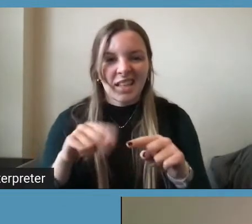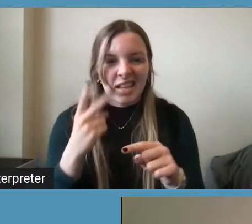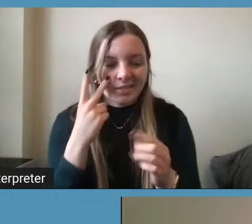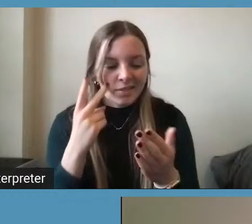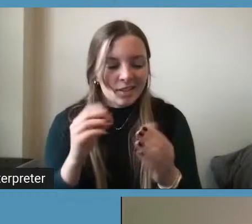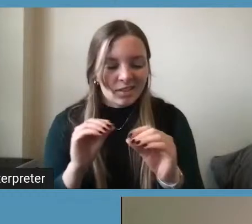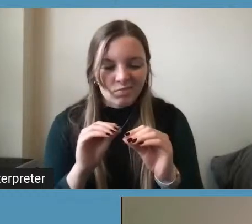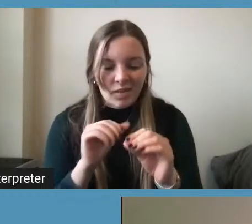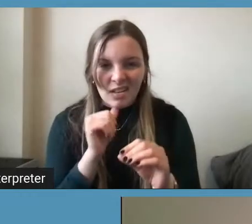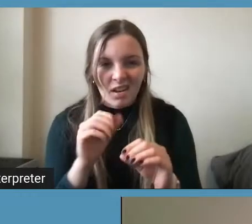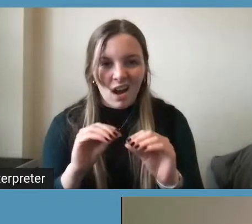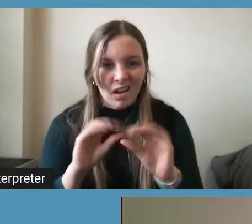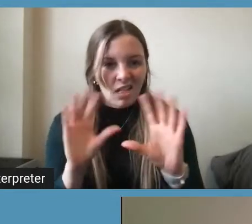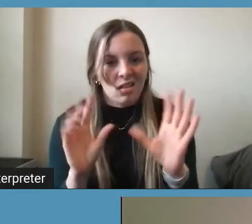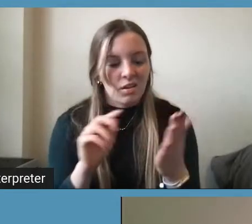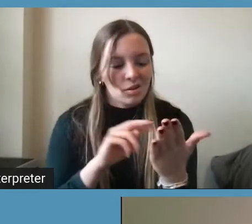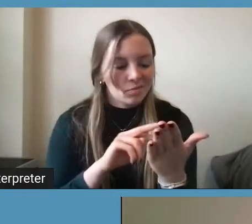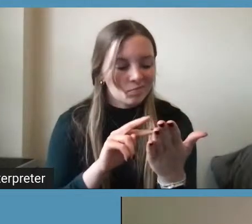for conservation.